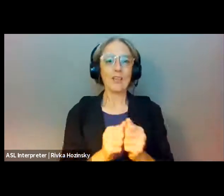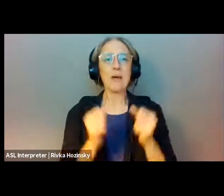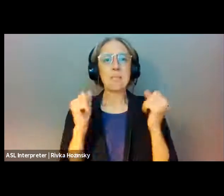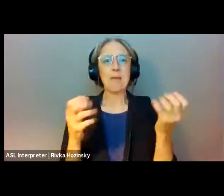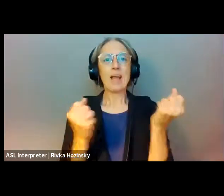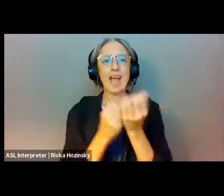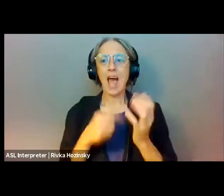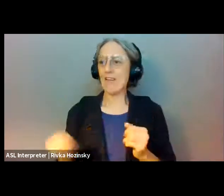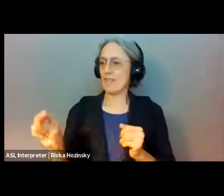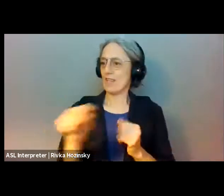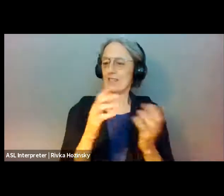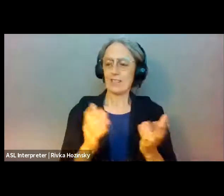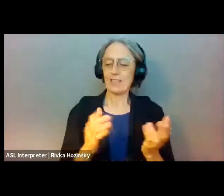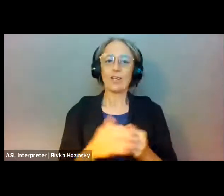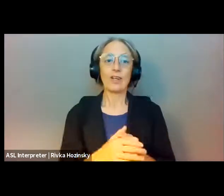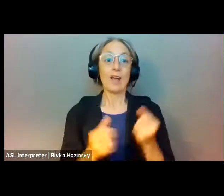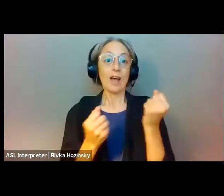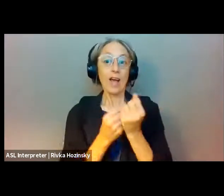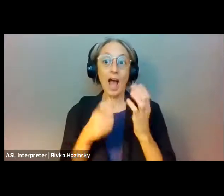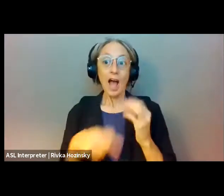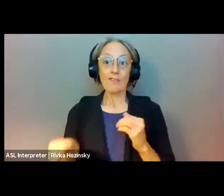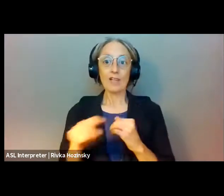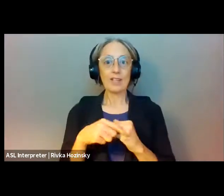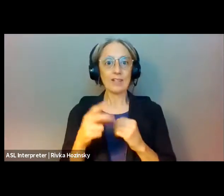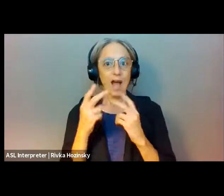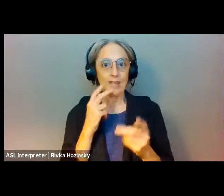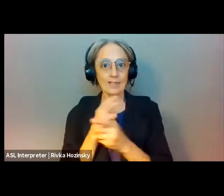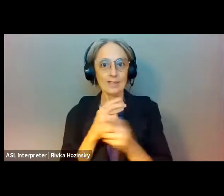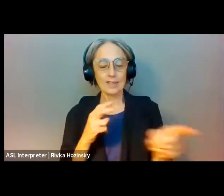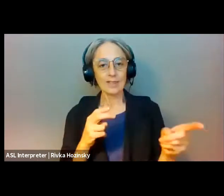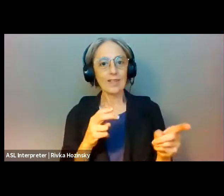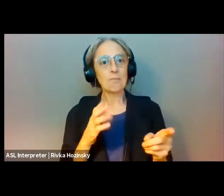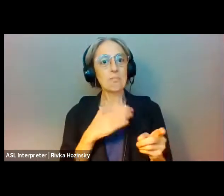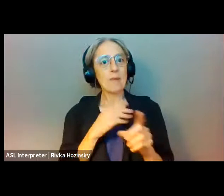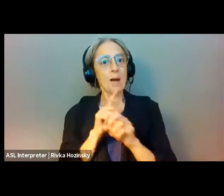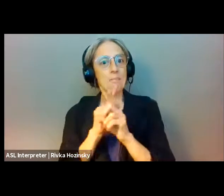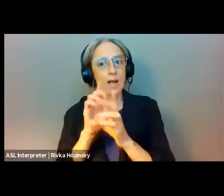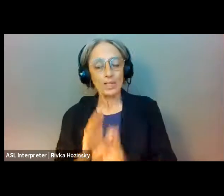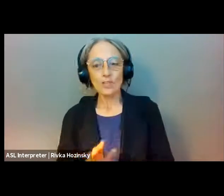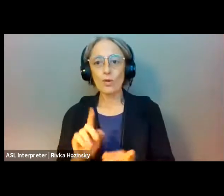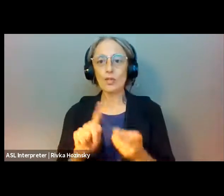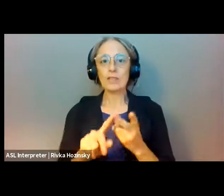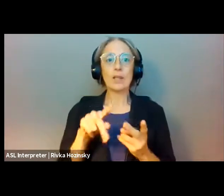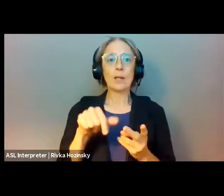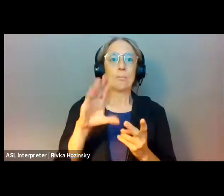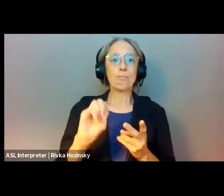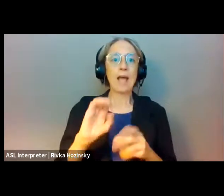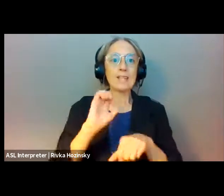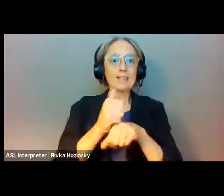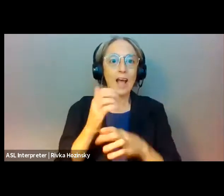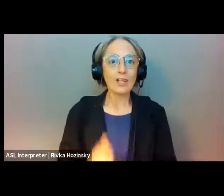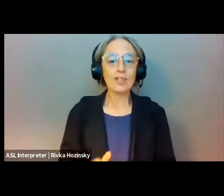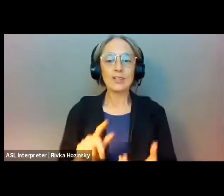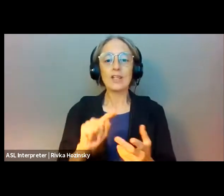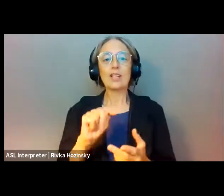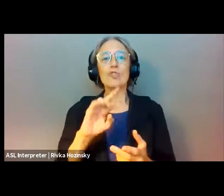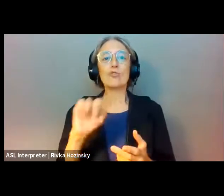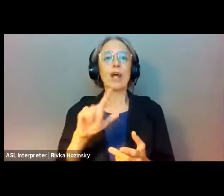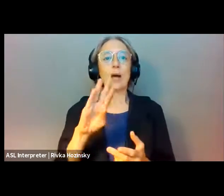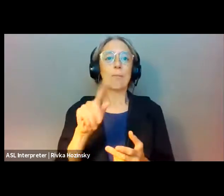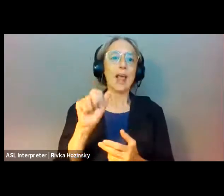see and consider to be mentors and pace setters, trailblazers who call the